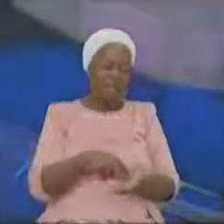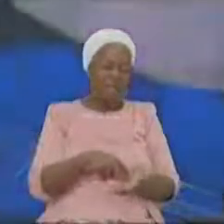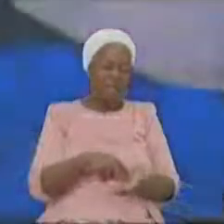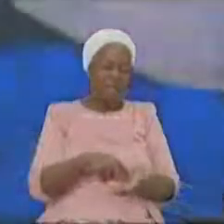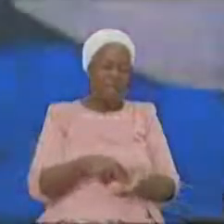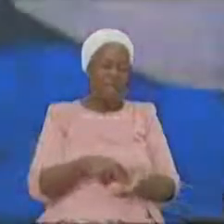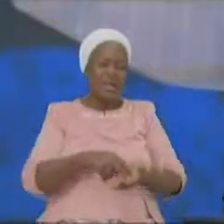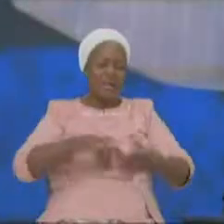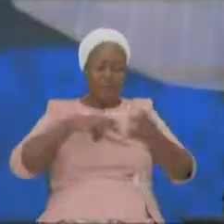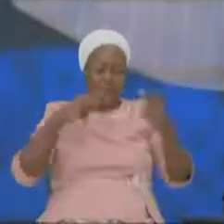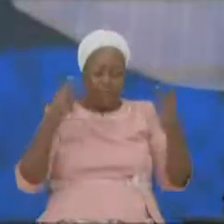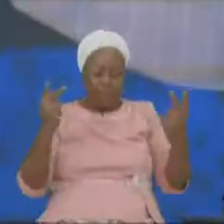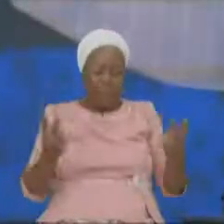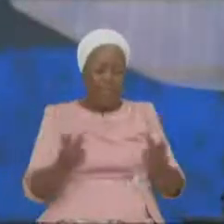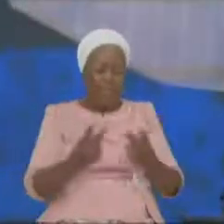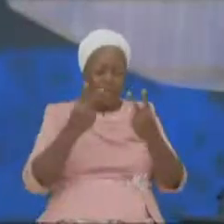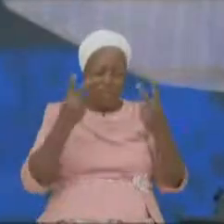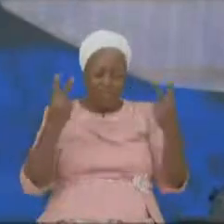triumphant,